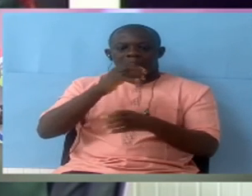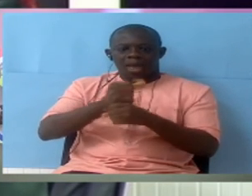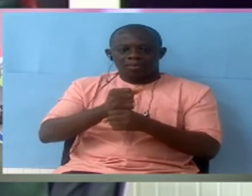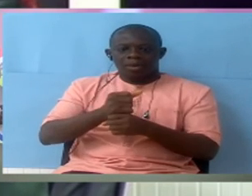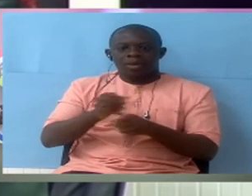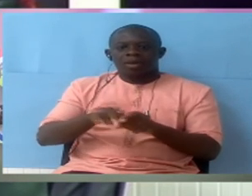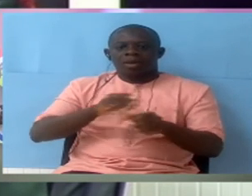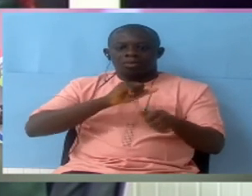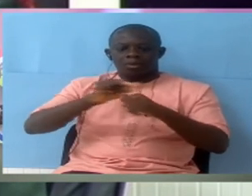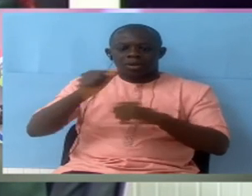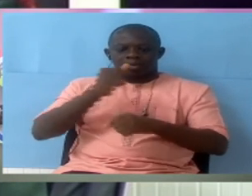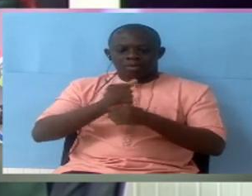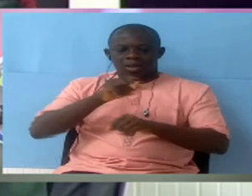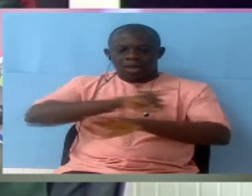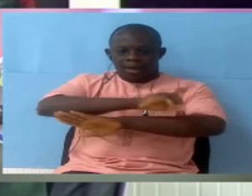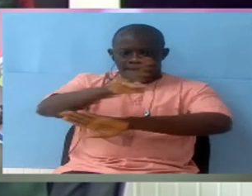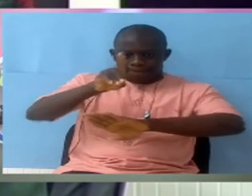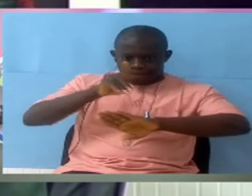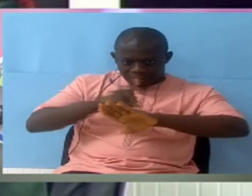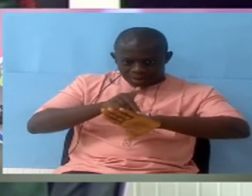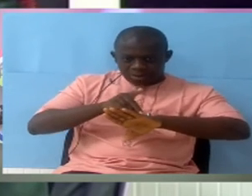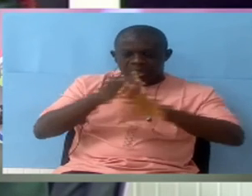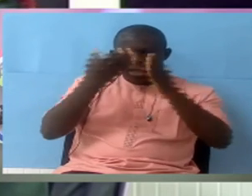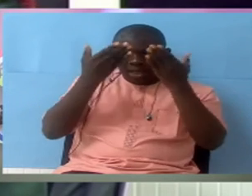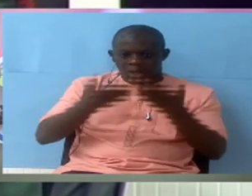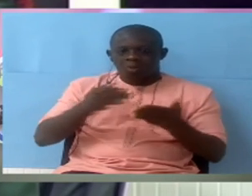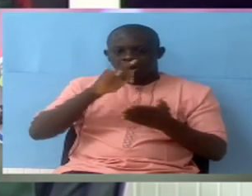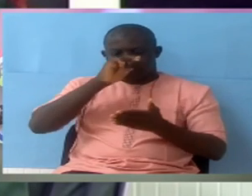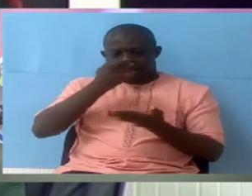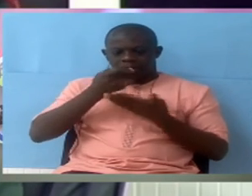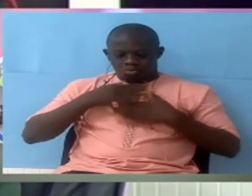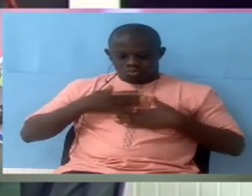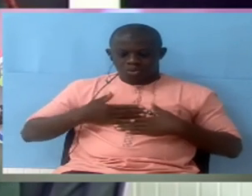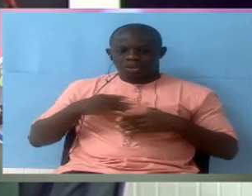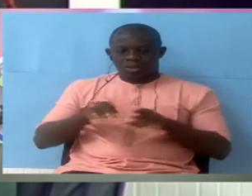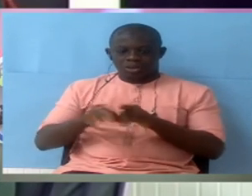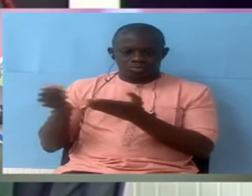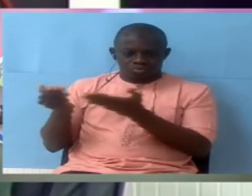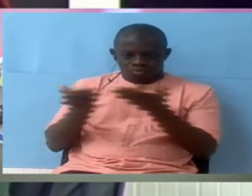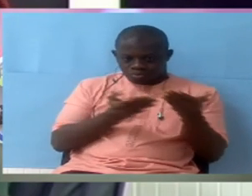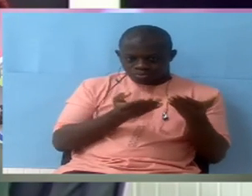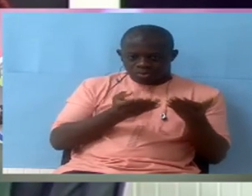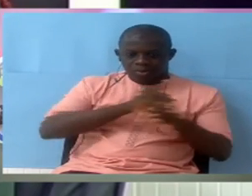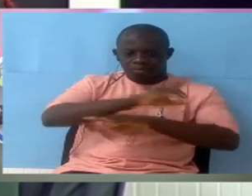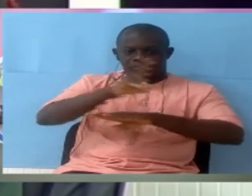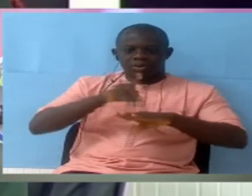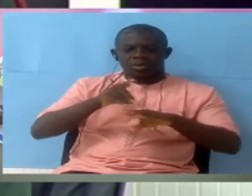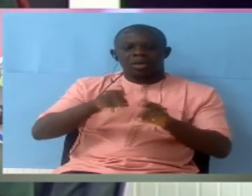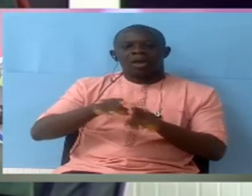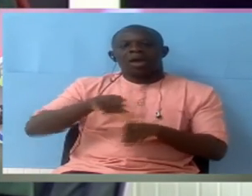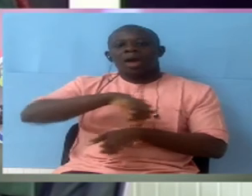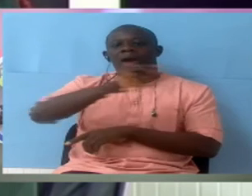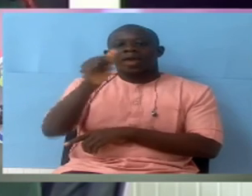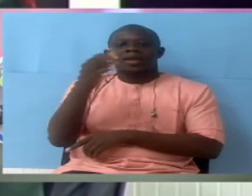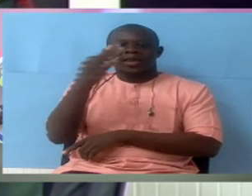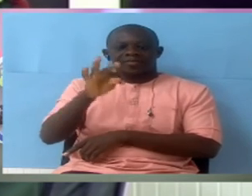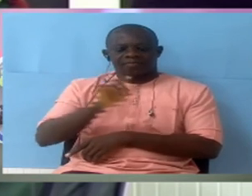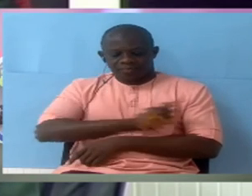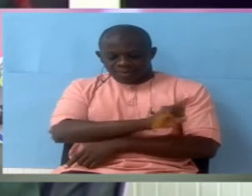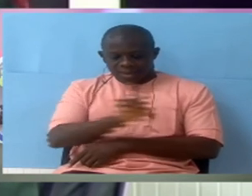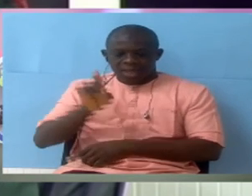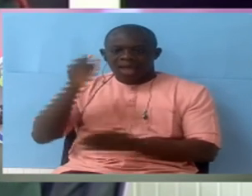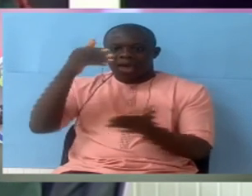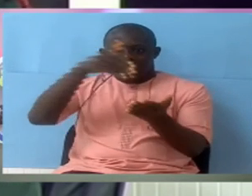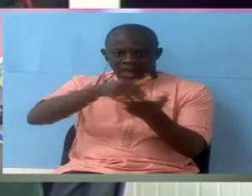To create a place where the body should be. Ñu def topato bëre bo xamné niu ba nañ ko fa def. And then when they arrive.